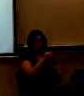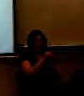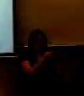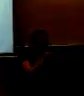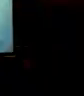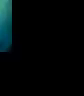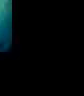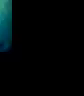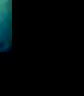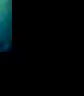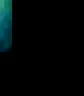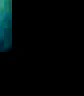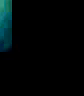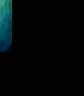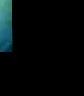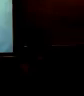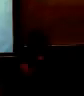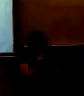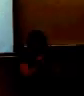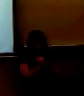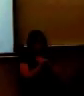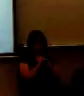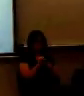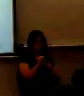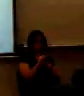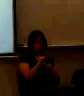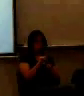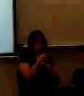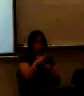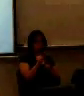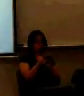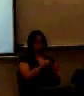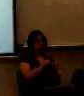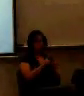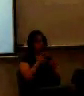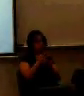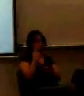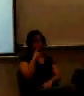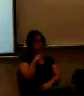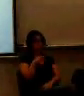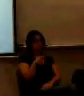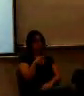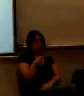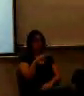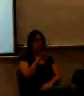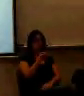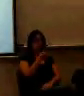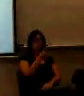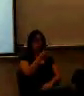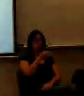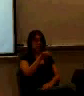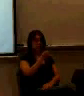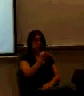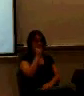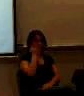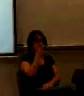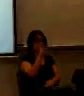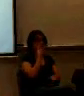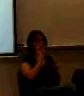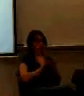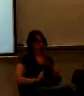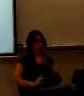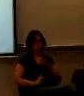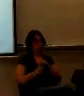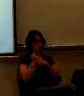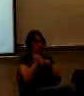used as well in forensics. You can, so if you drown,